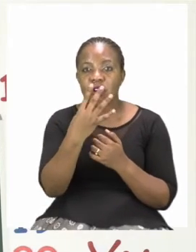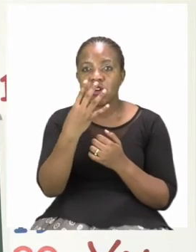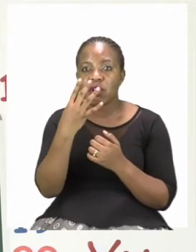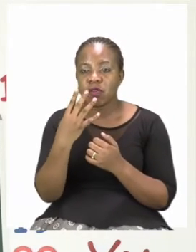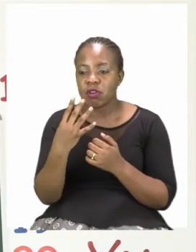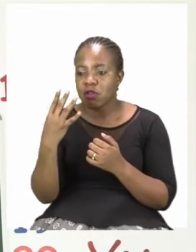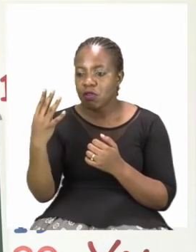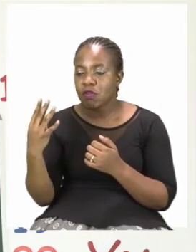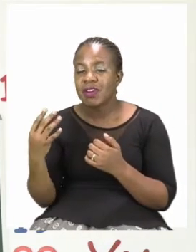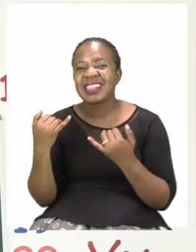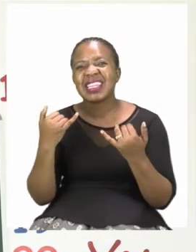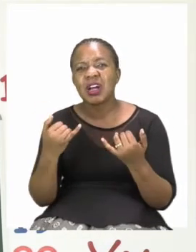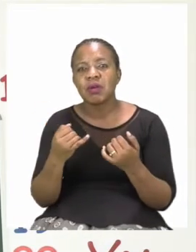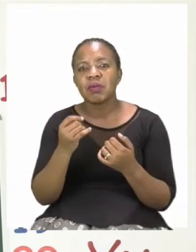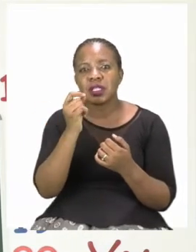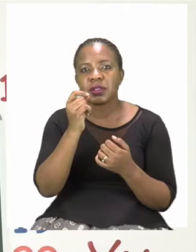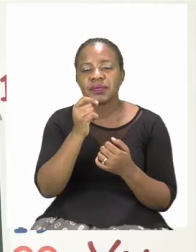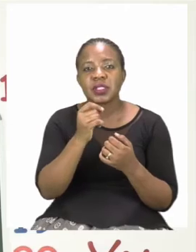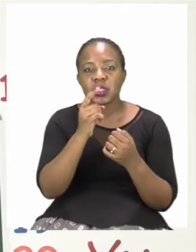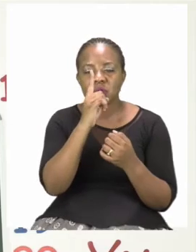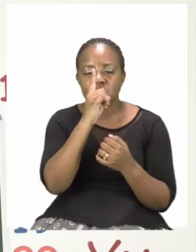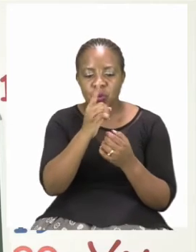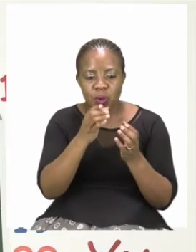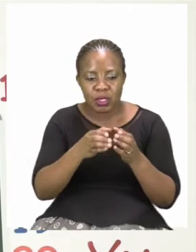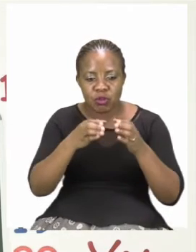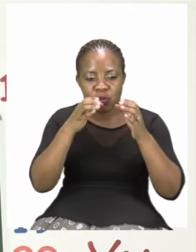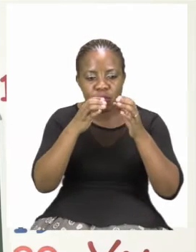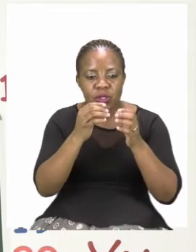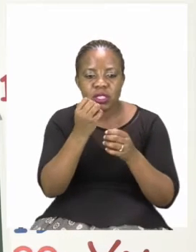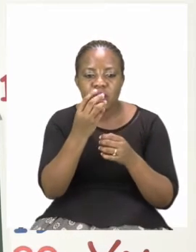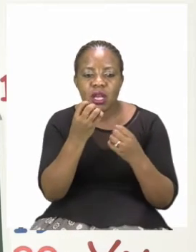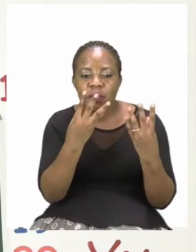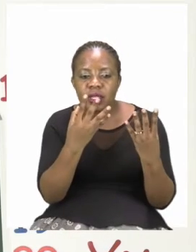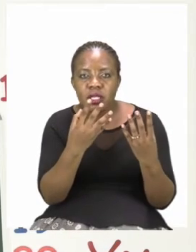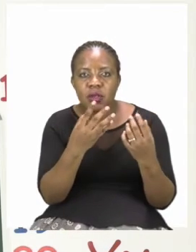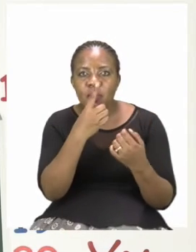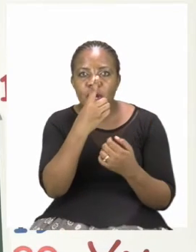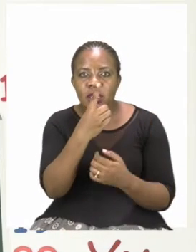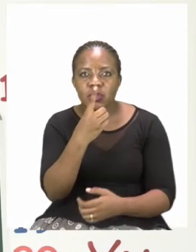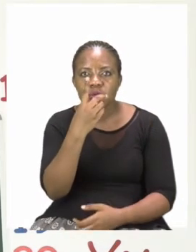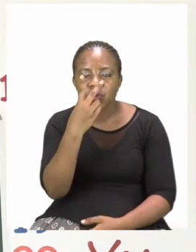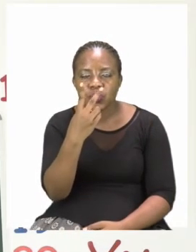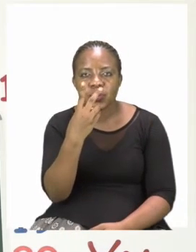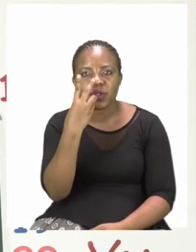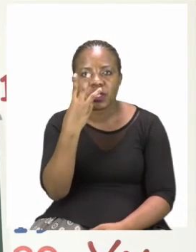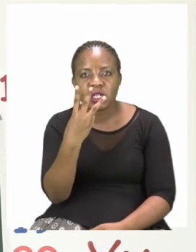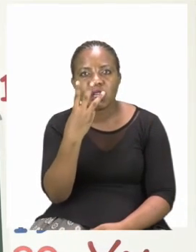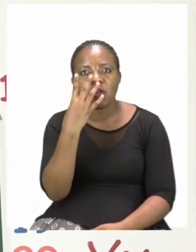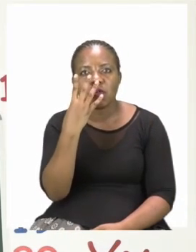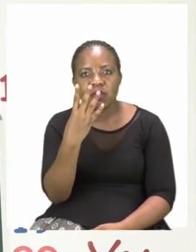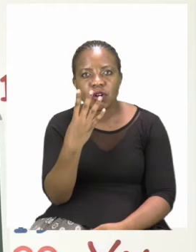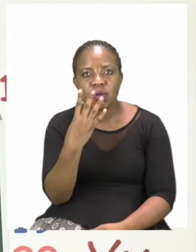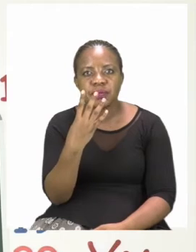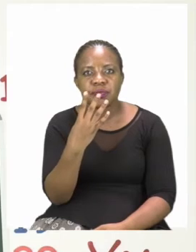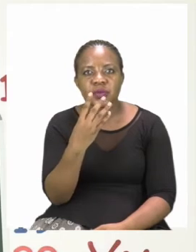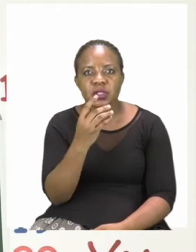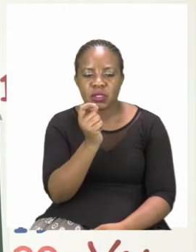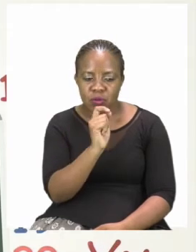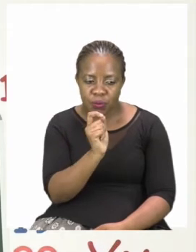began to huff and puff, and he blew the